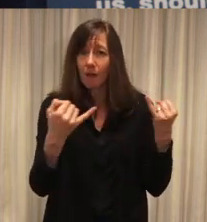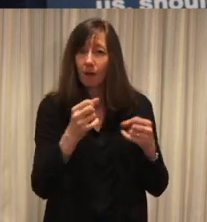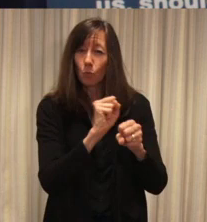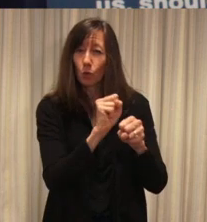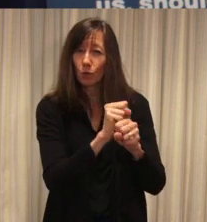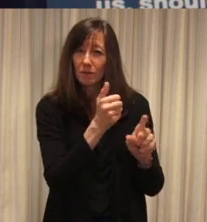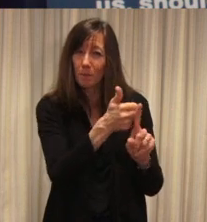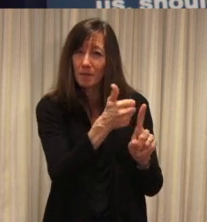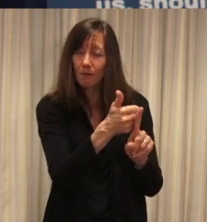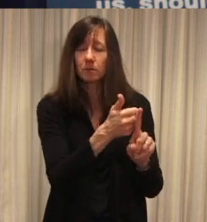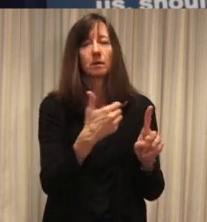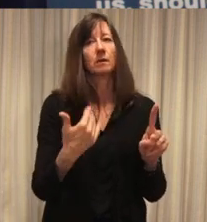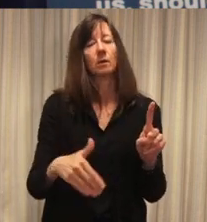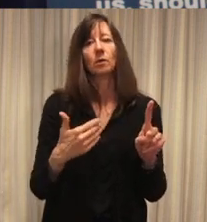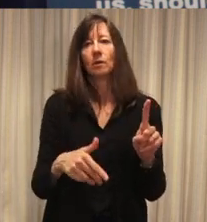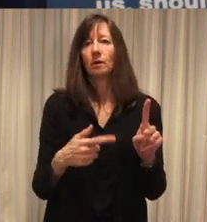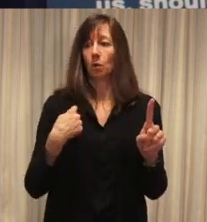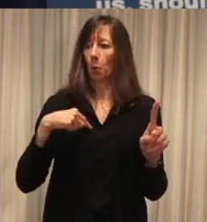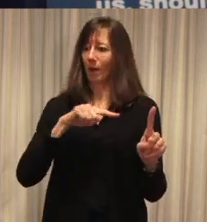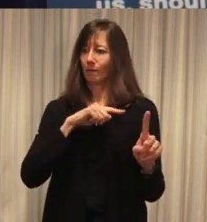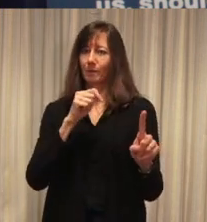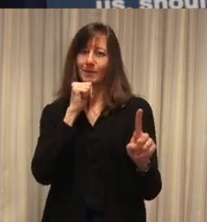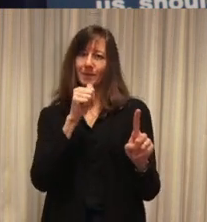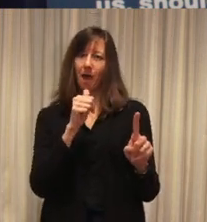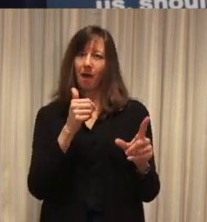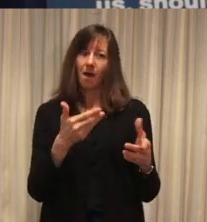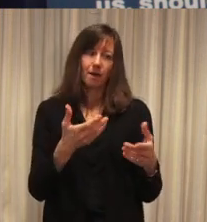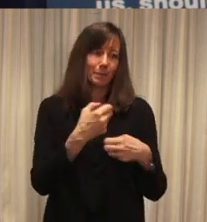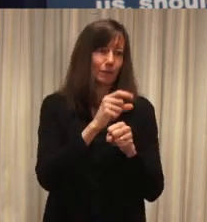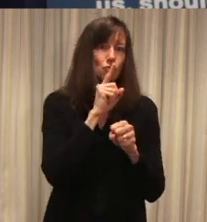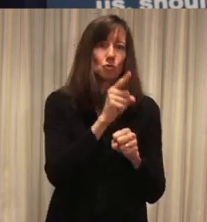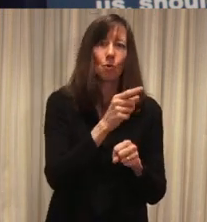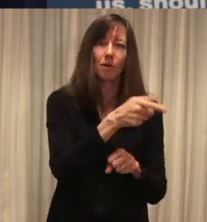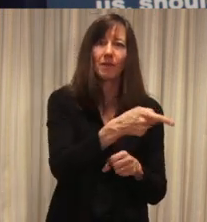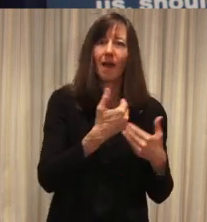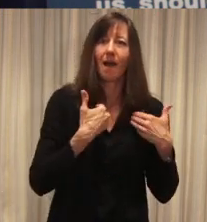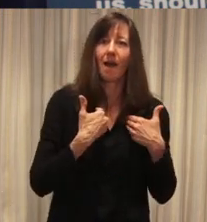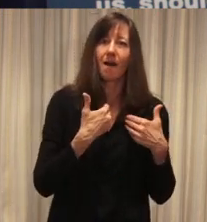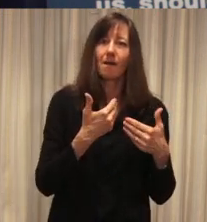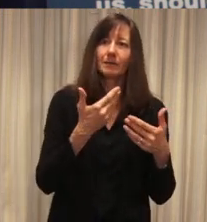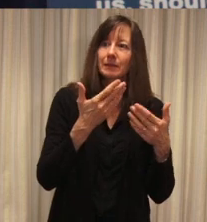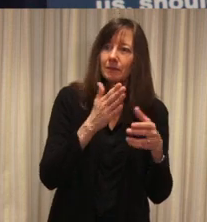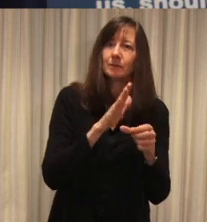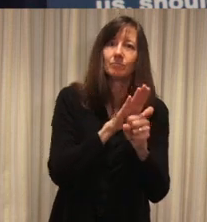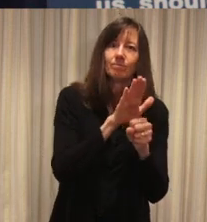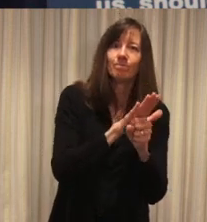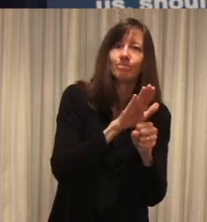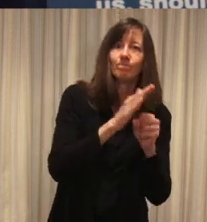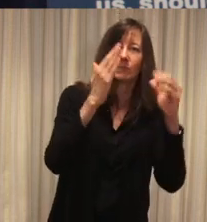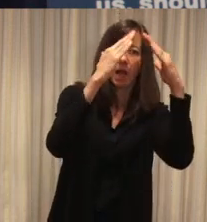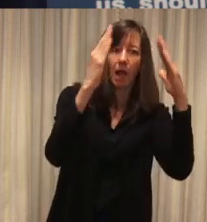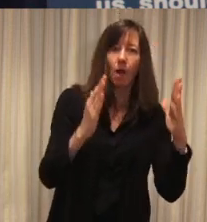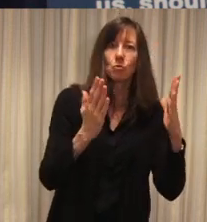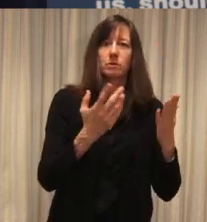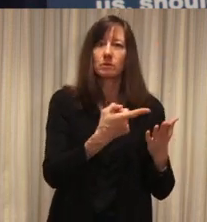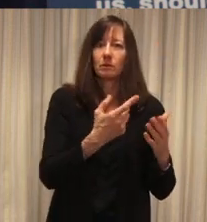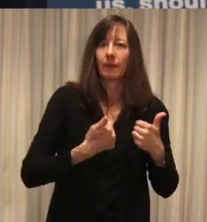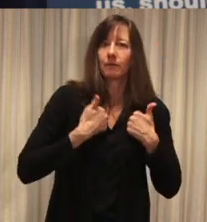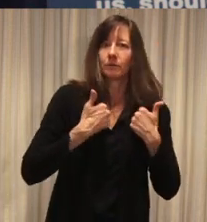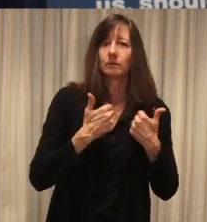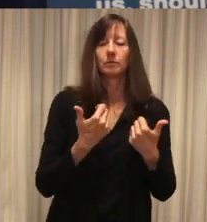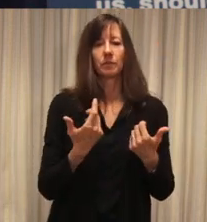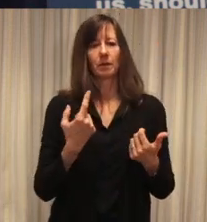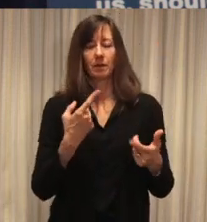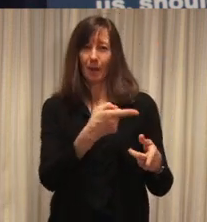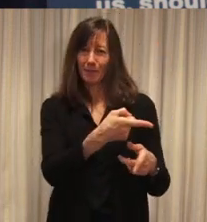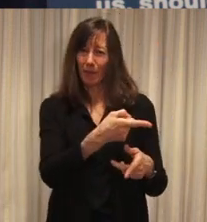they are able to have decent housing to live in. At the end of the day, we have frontline workers working full-time to serve and